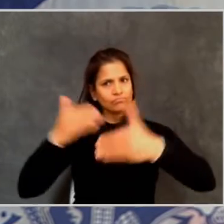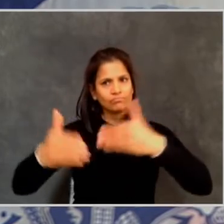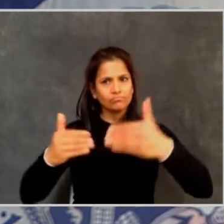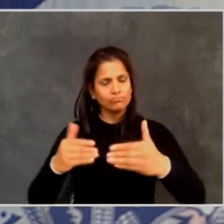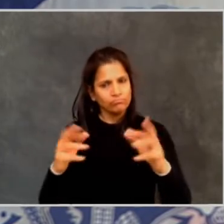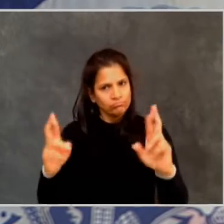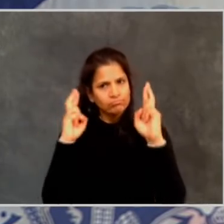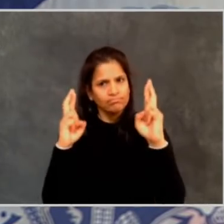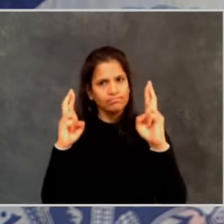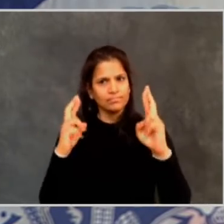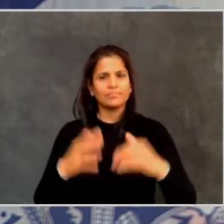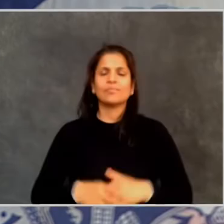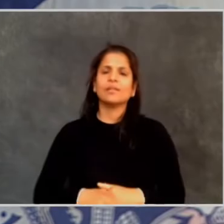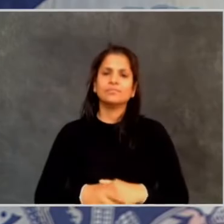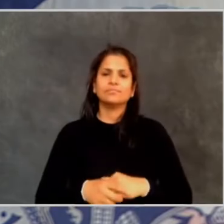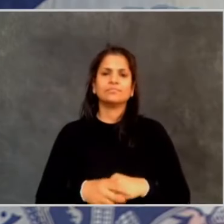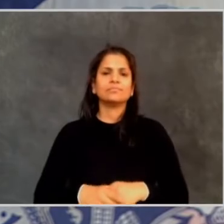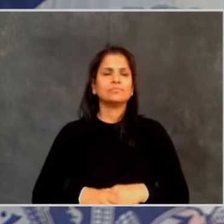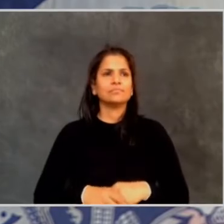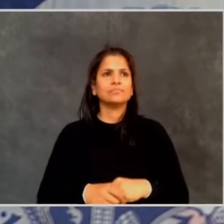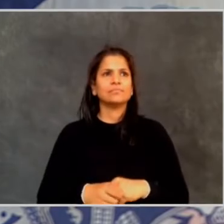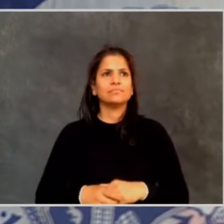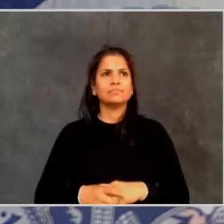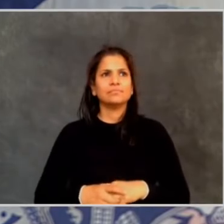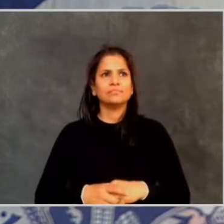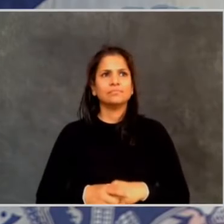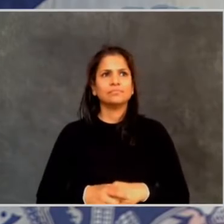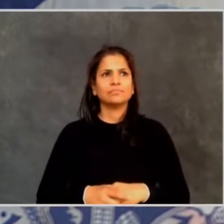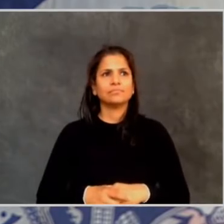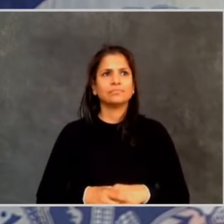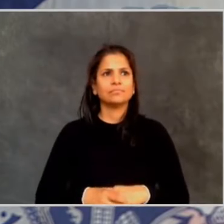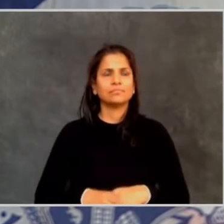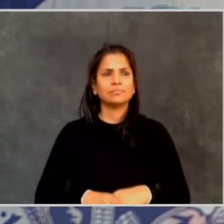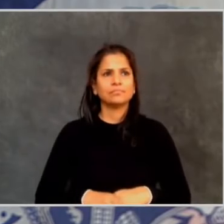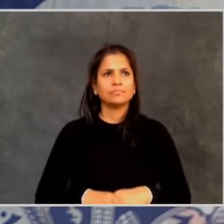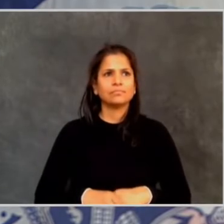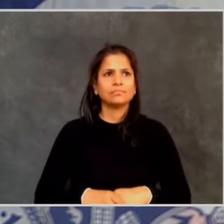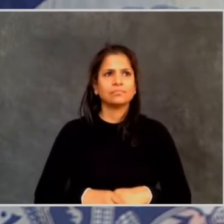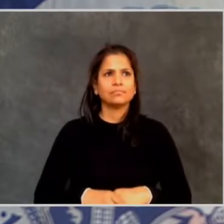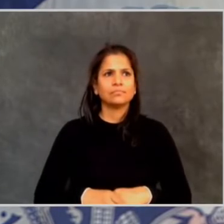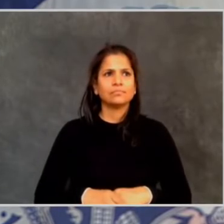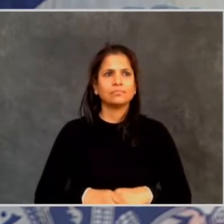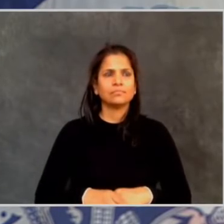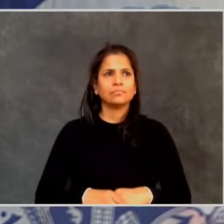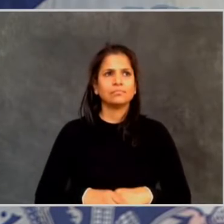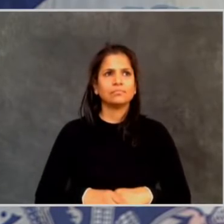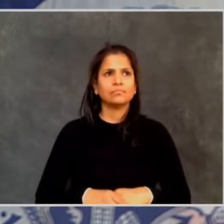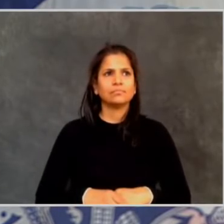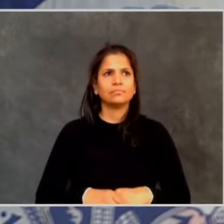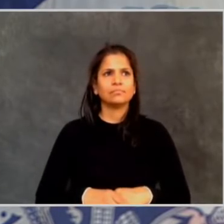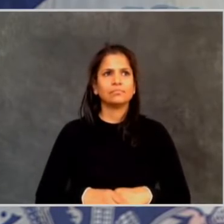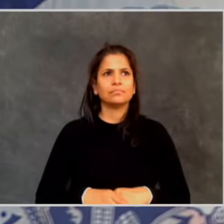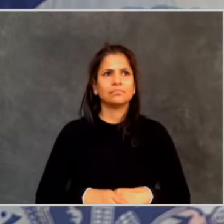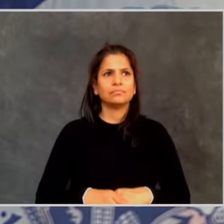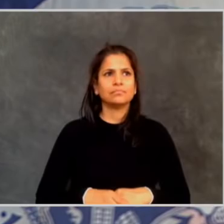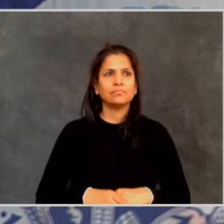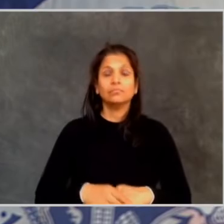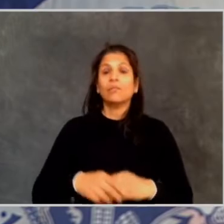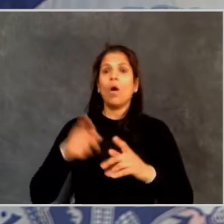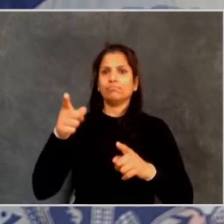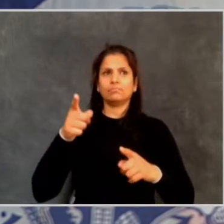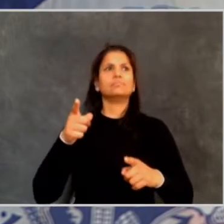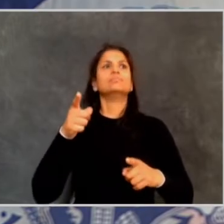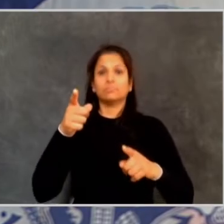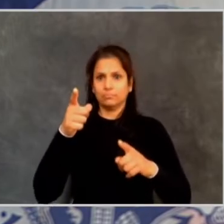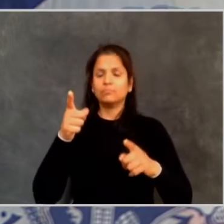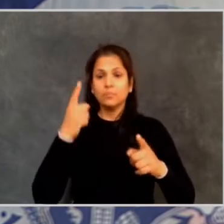doing expanded home delivery of food to seniors and vulnerable folks who can't get out of their houses. Anyone